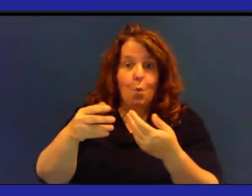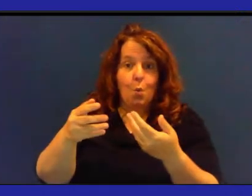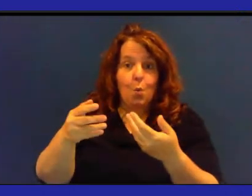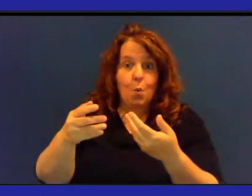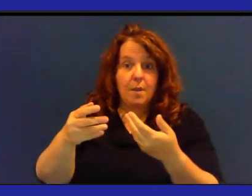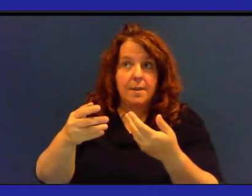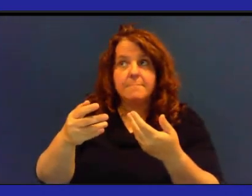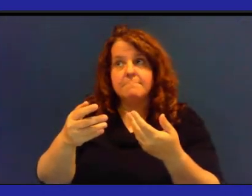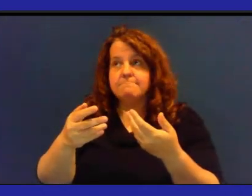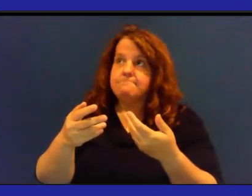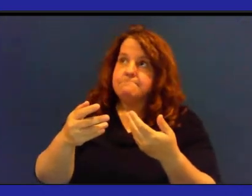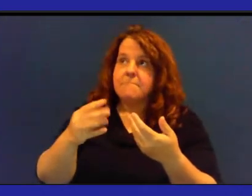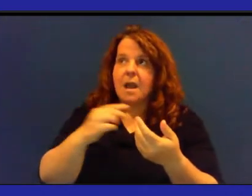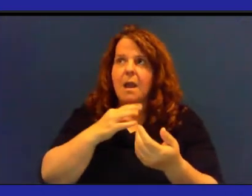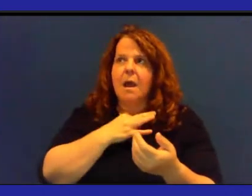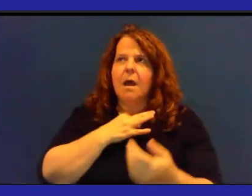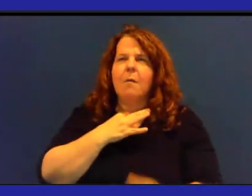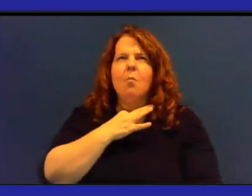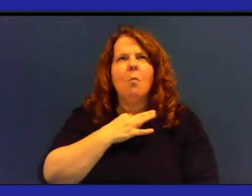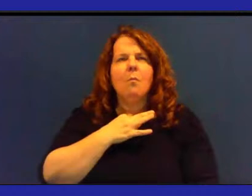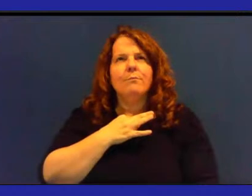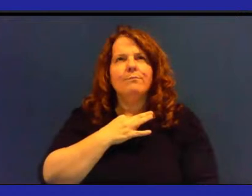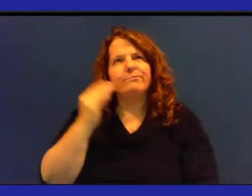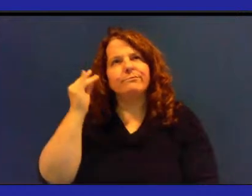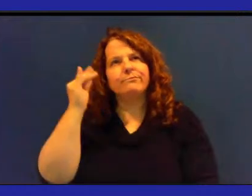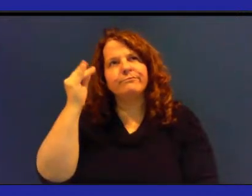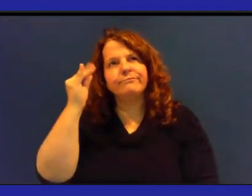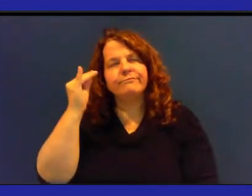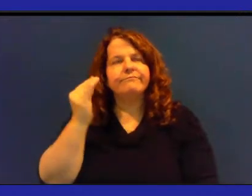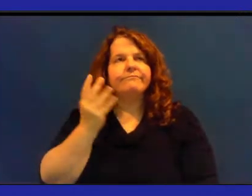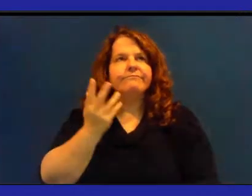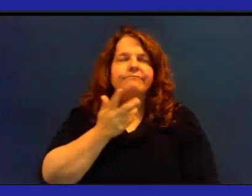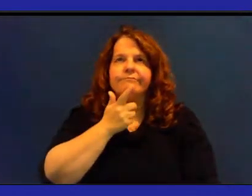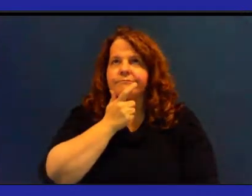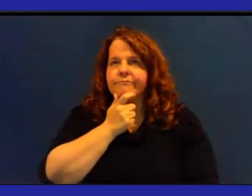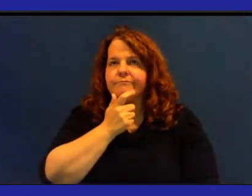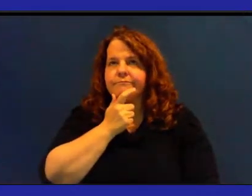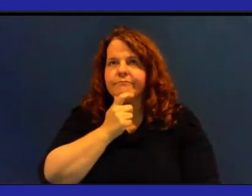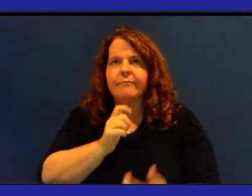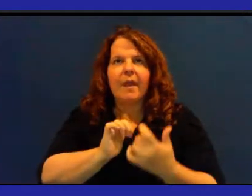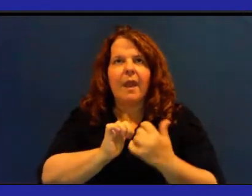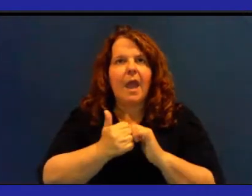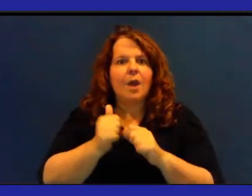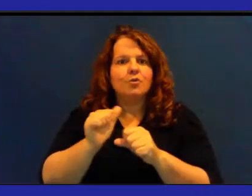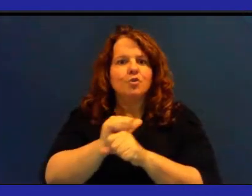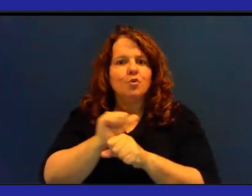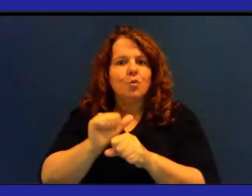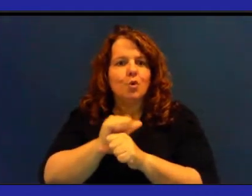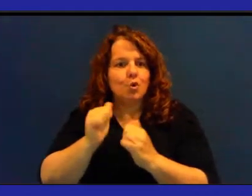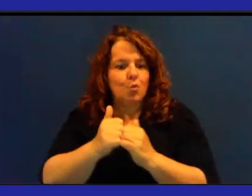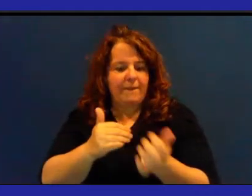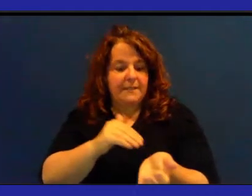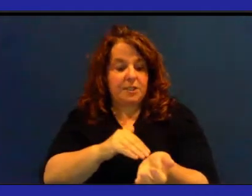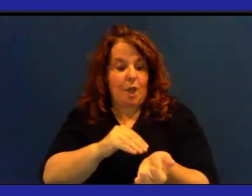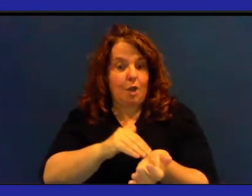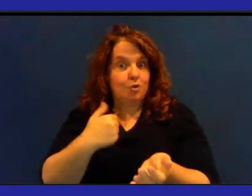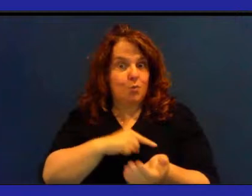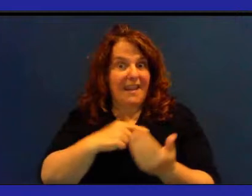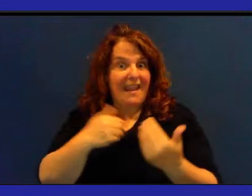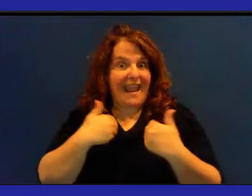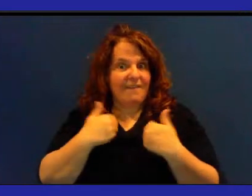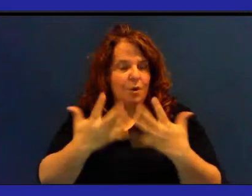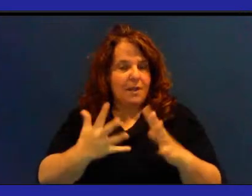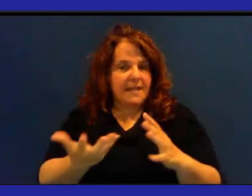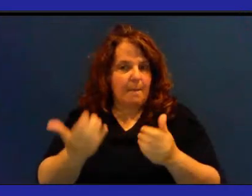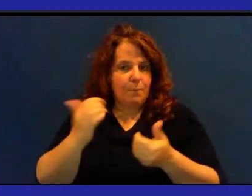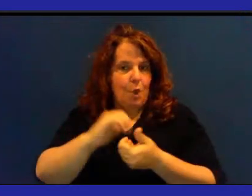I wonder whether we should think about how to work even with the physicians that we have that belong to the